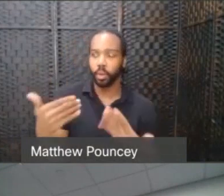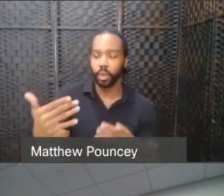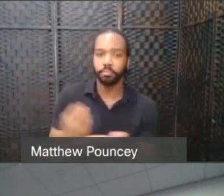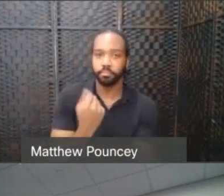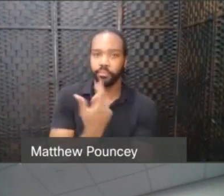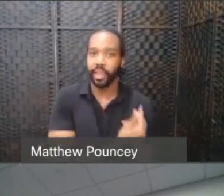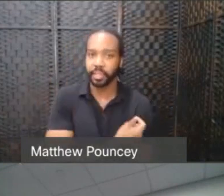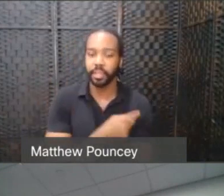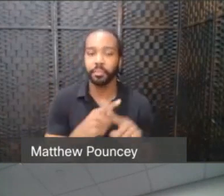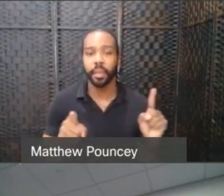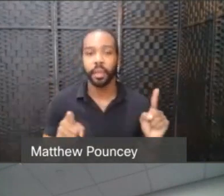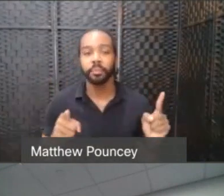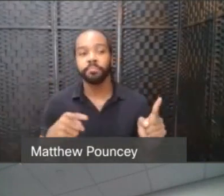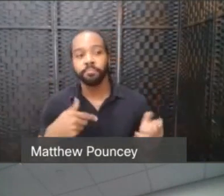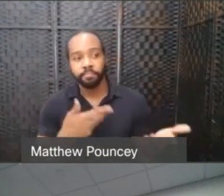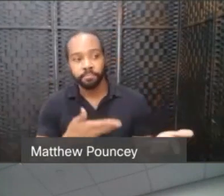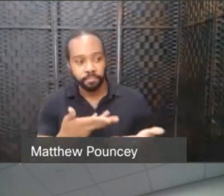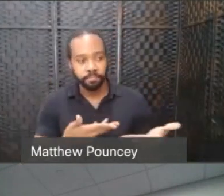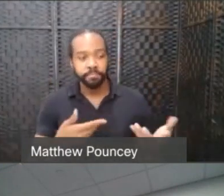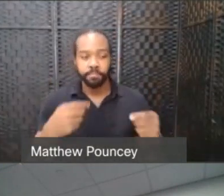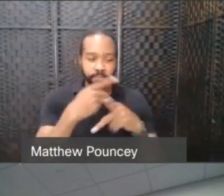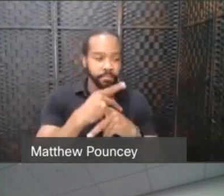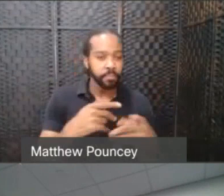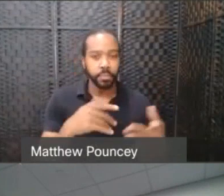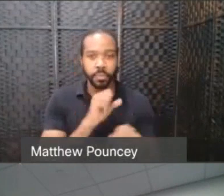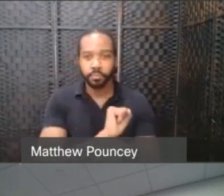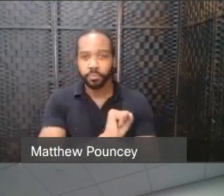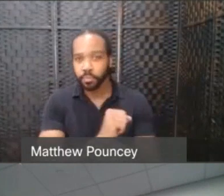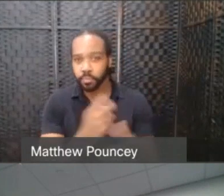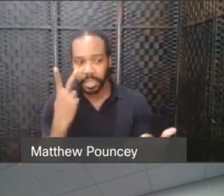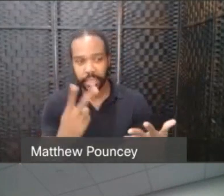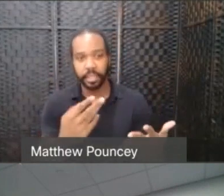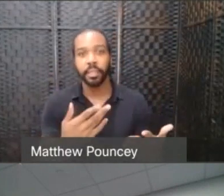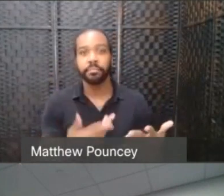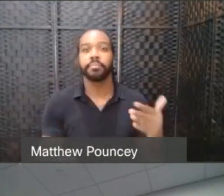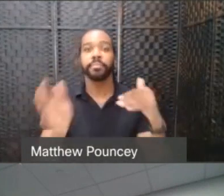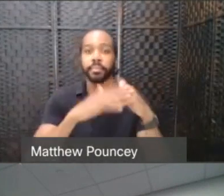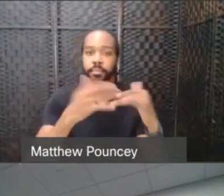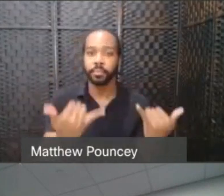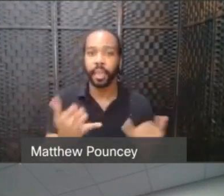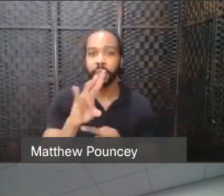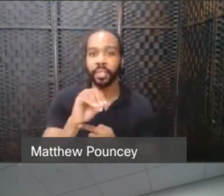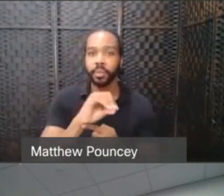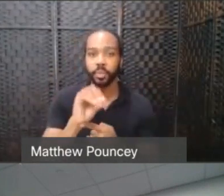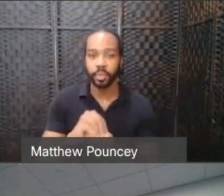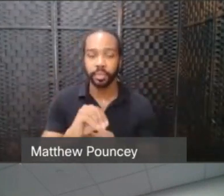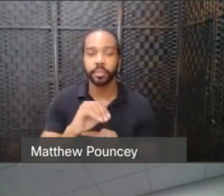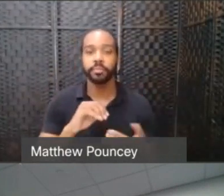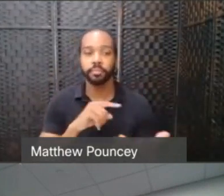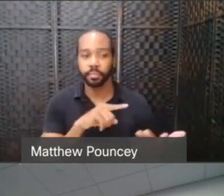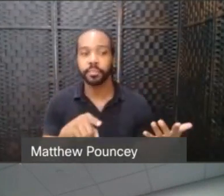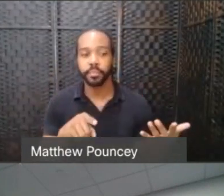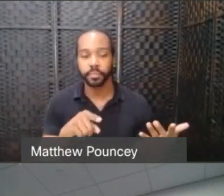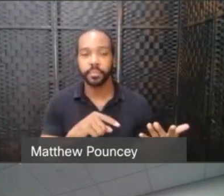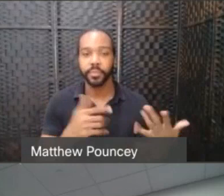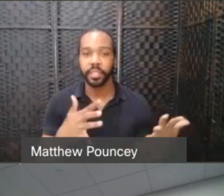so through a lot of work, we've gotten up to 70% or so. And I think